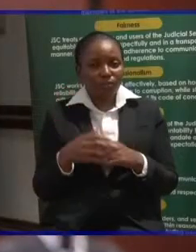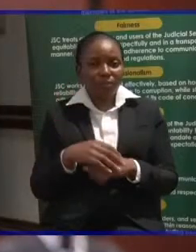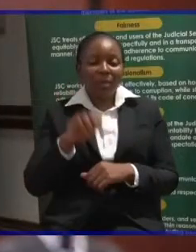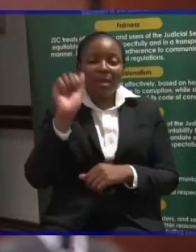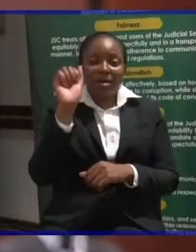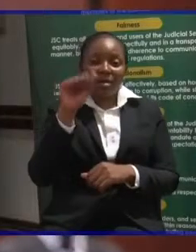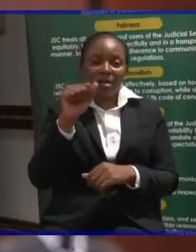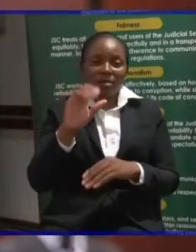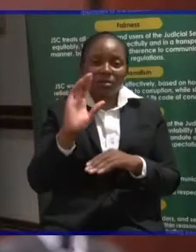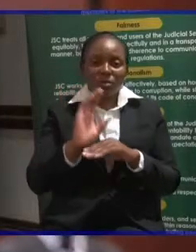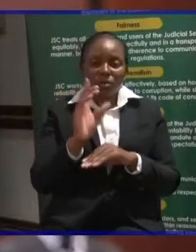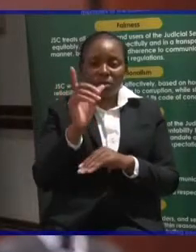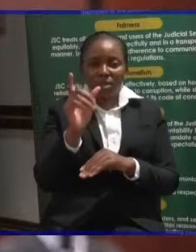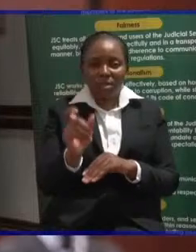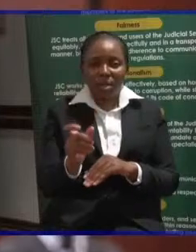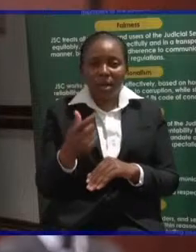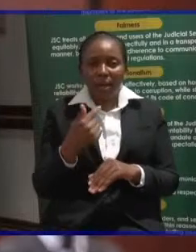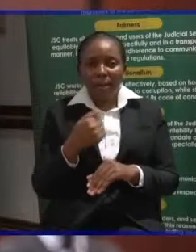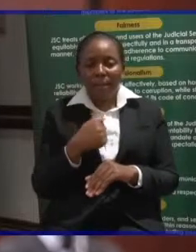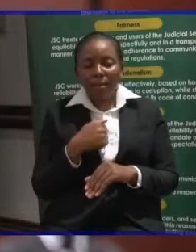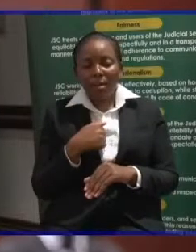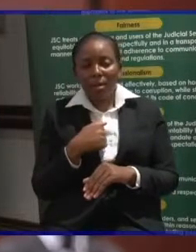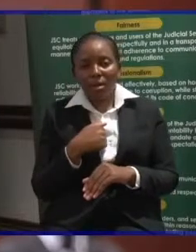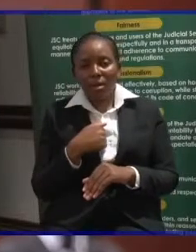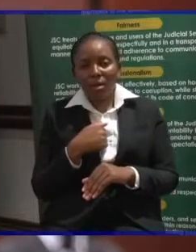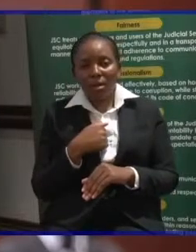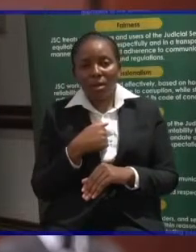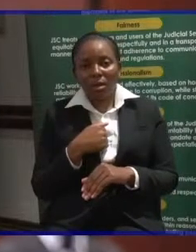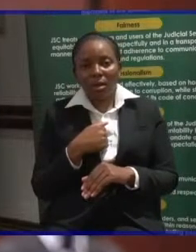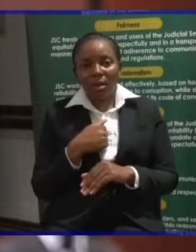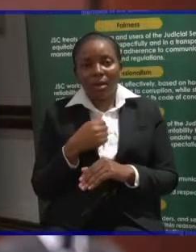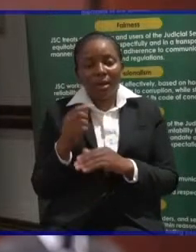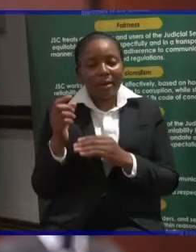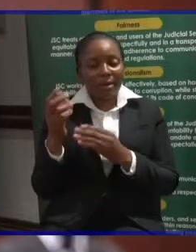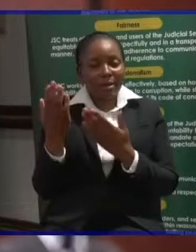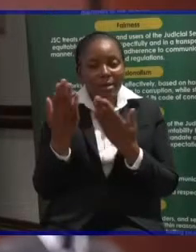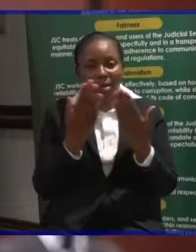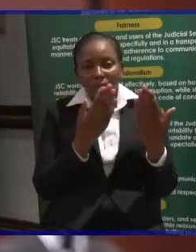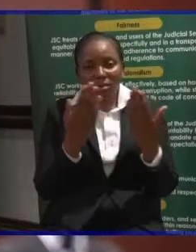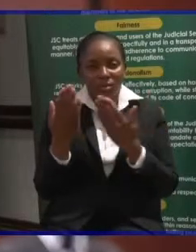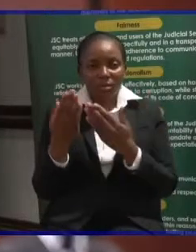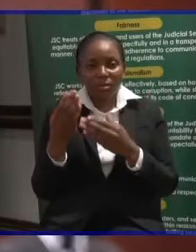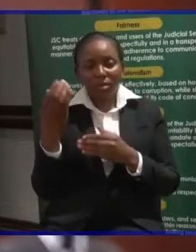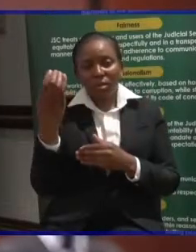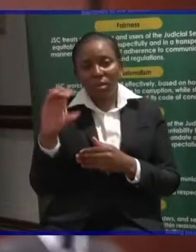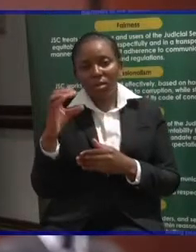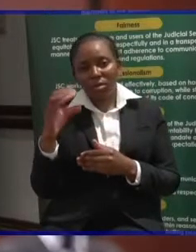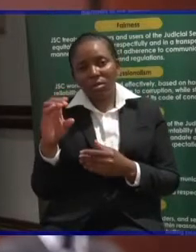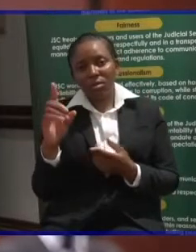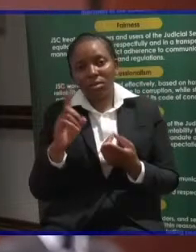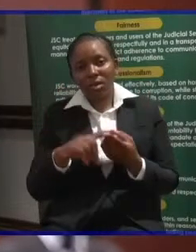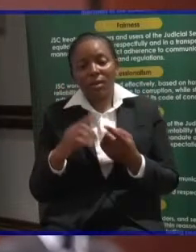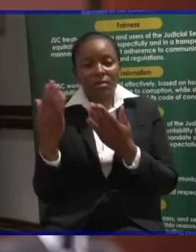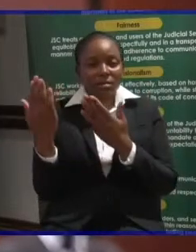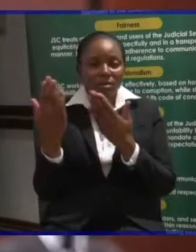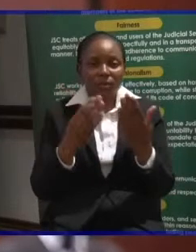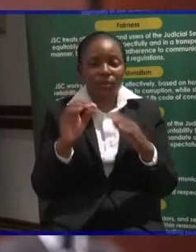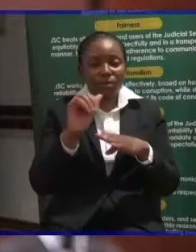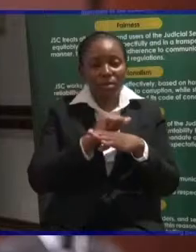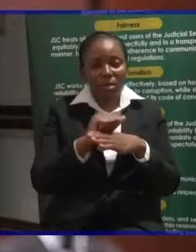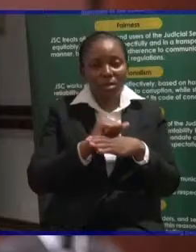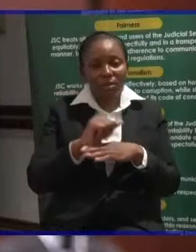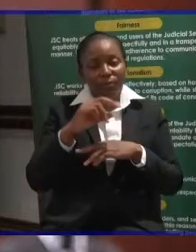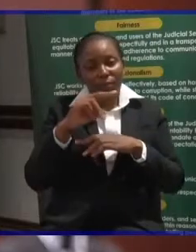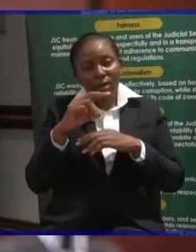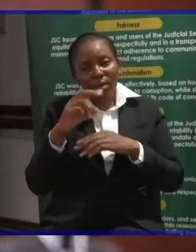Yes, Commissioner. I would read around the cases, also read the acts and consult with